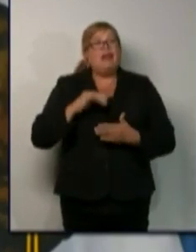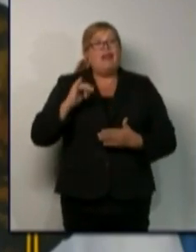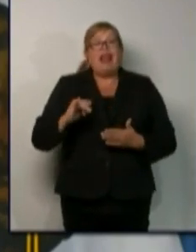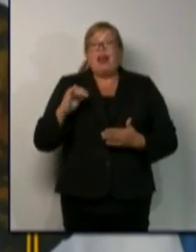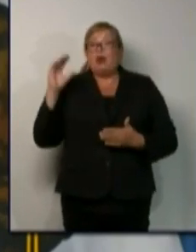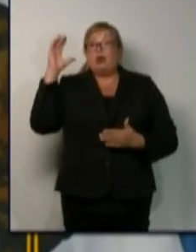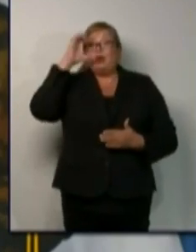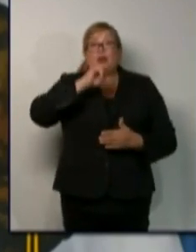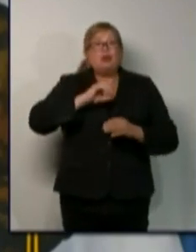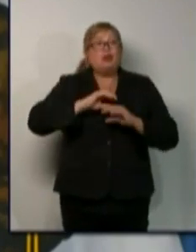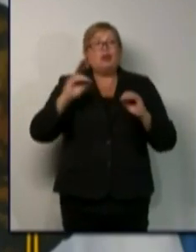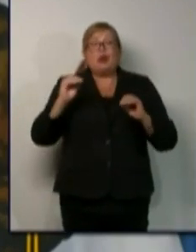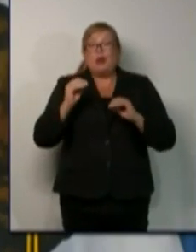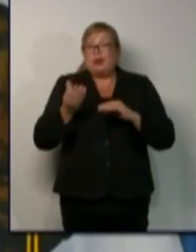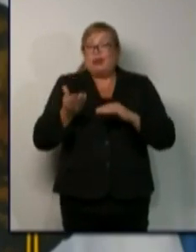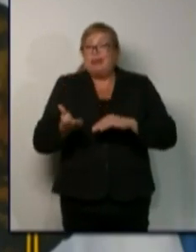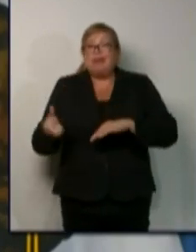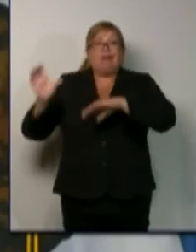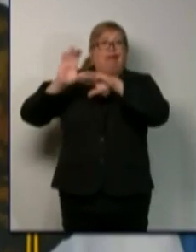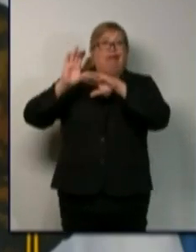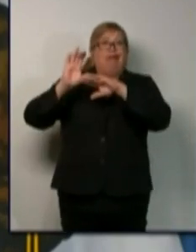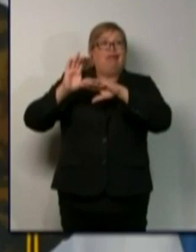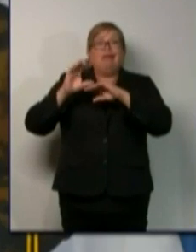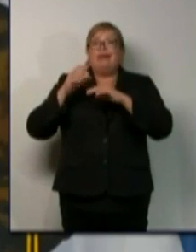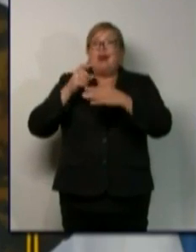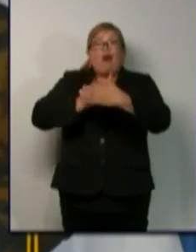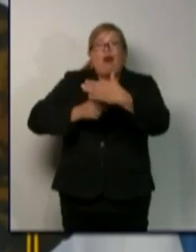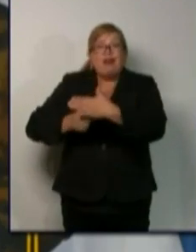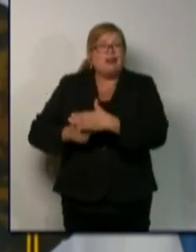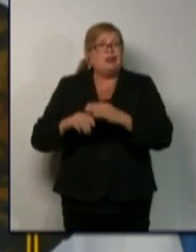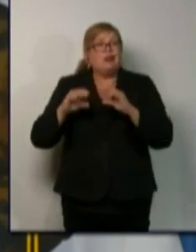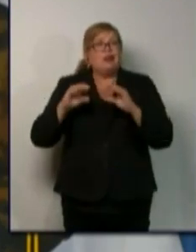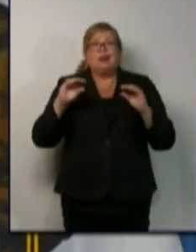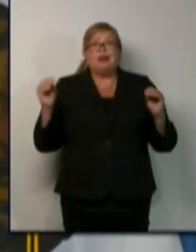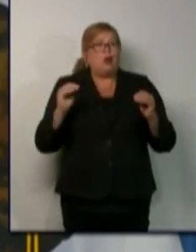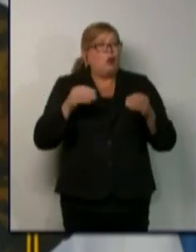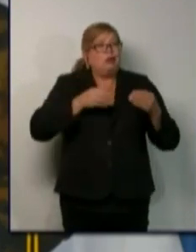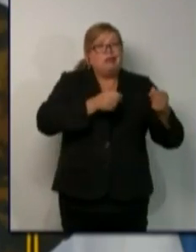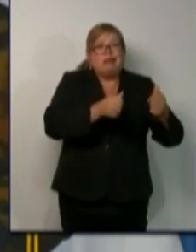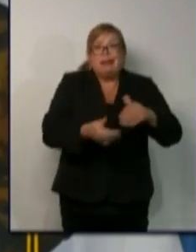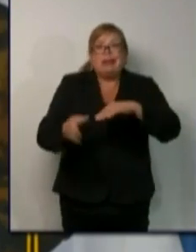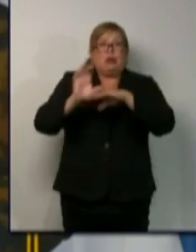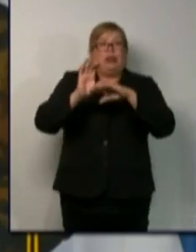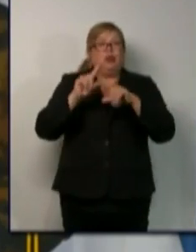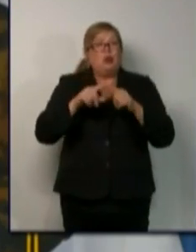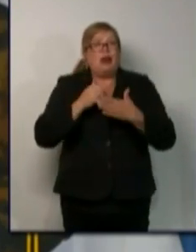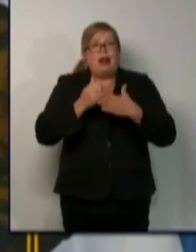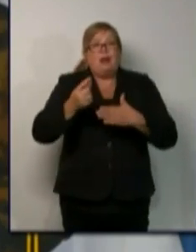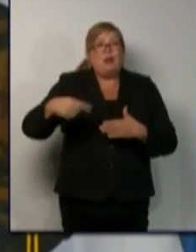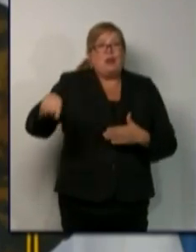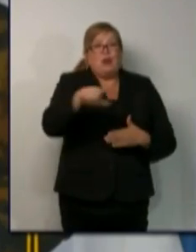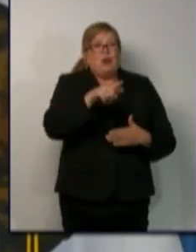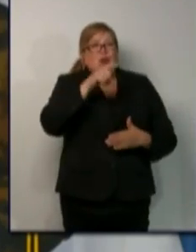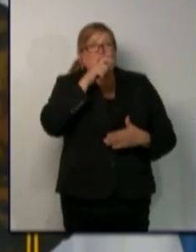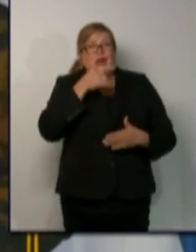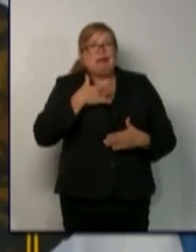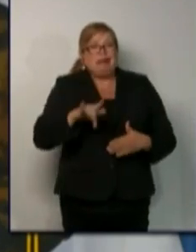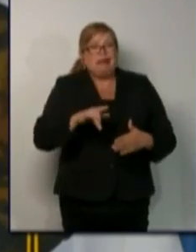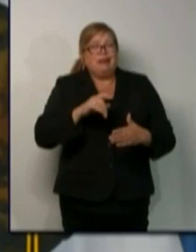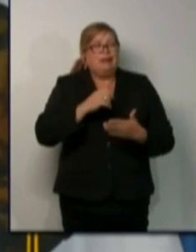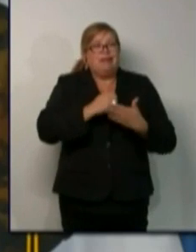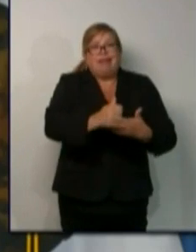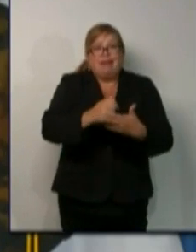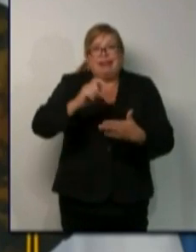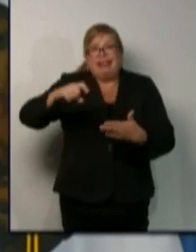no increased caseload, no increased costs and expenses to help the most vulnerable Californians. One